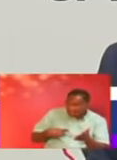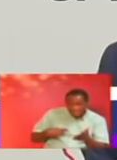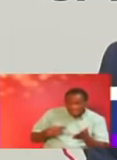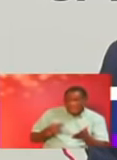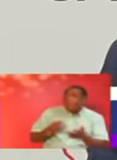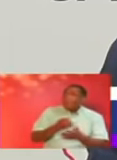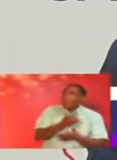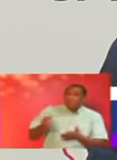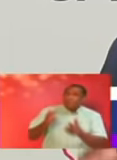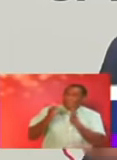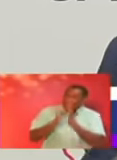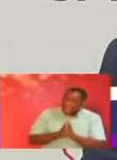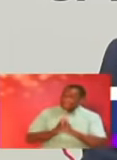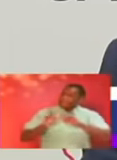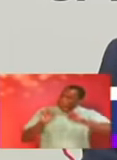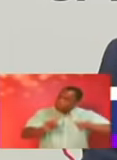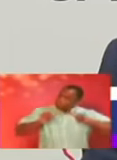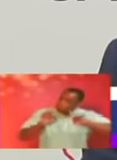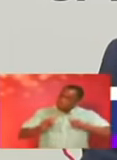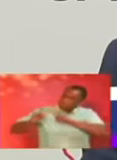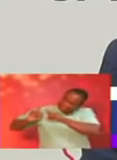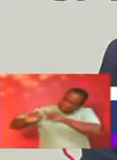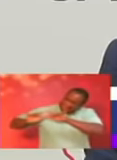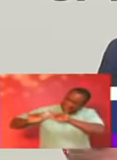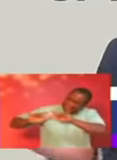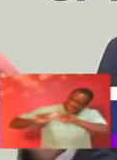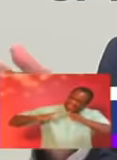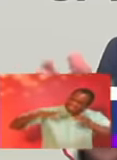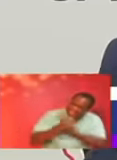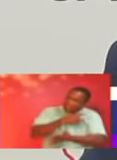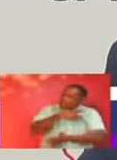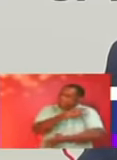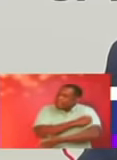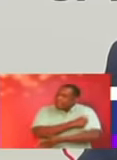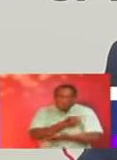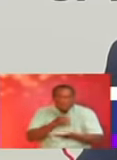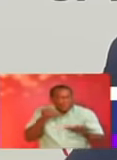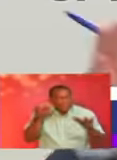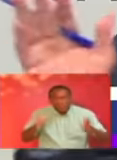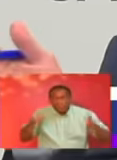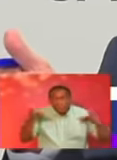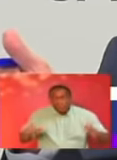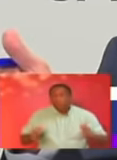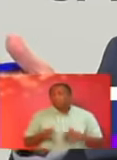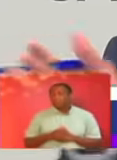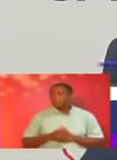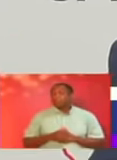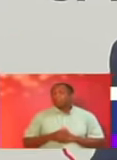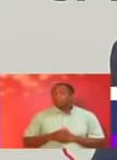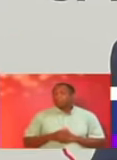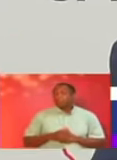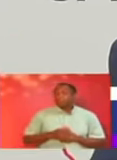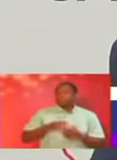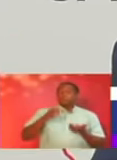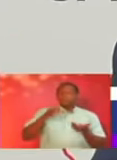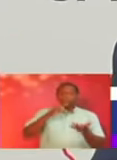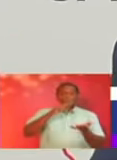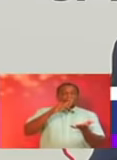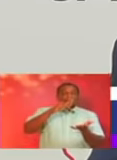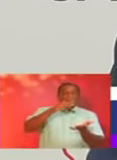vaccinated. Because as you may have seen, we have already consolidated the Center Point Mall into Diwali